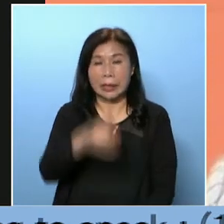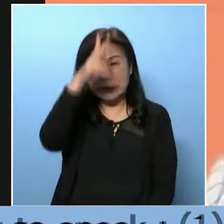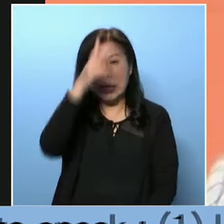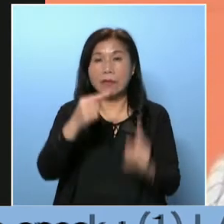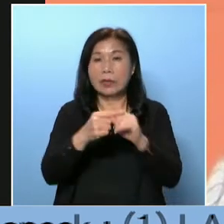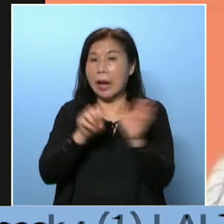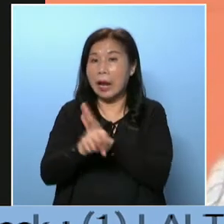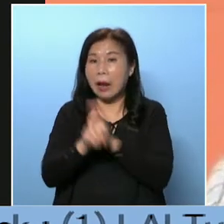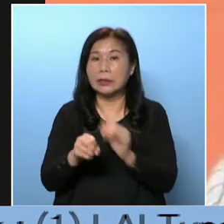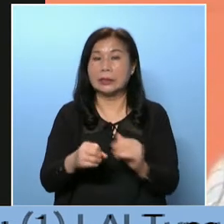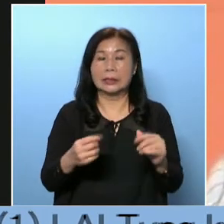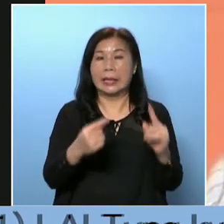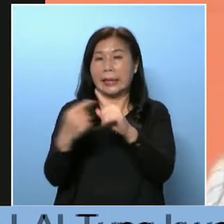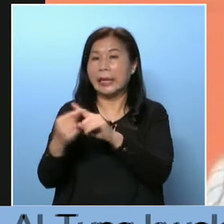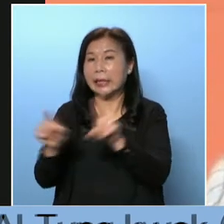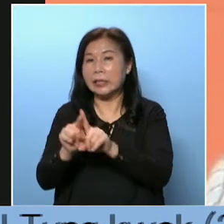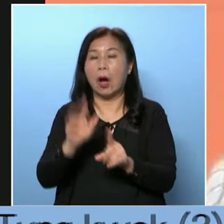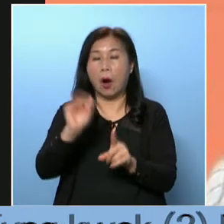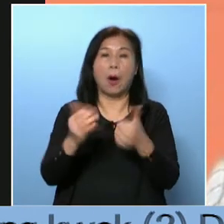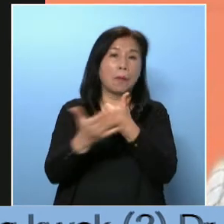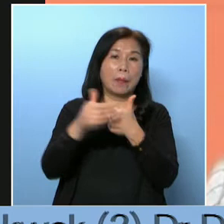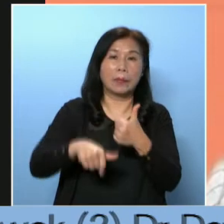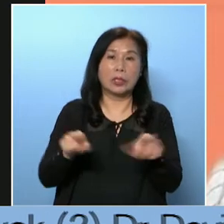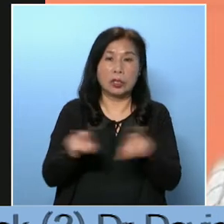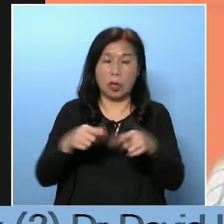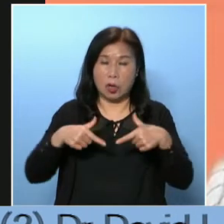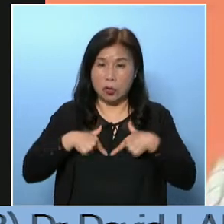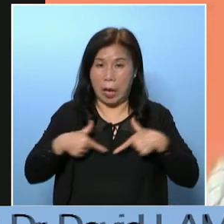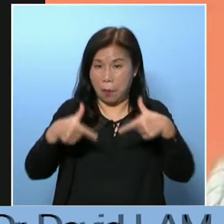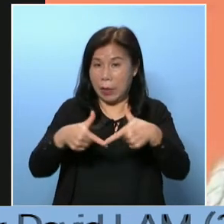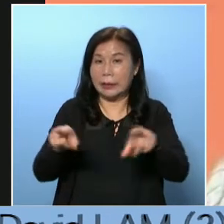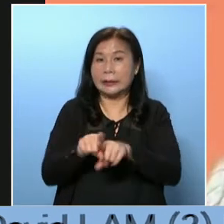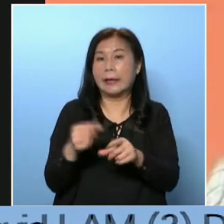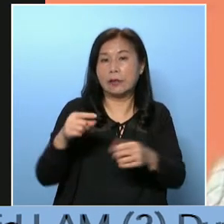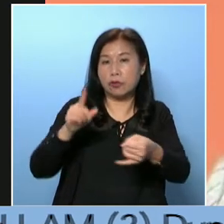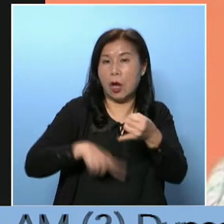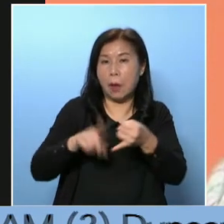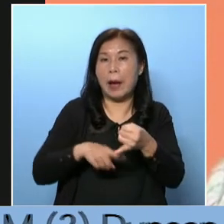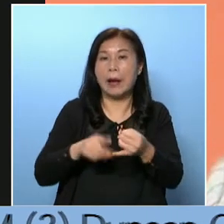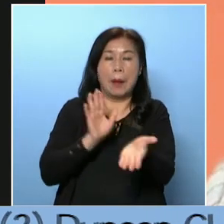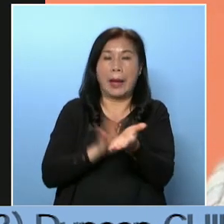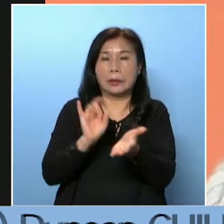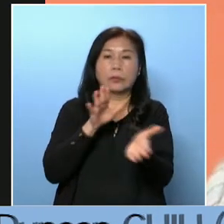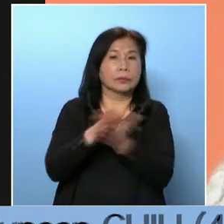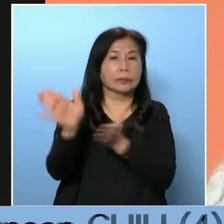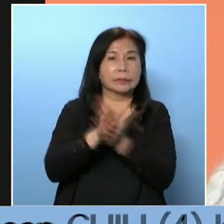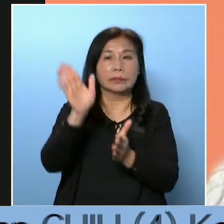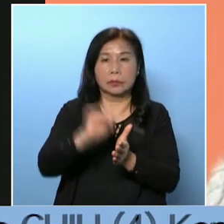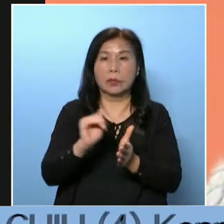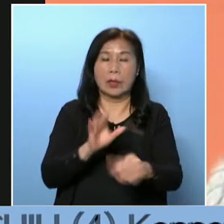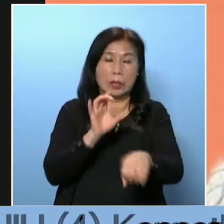these people about the arrangements. The government is short on manpower. The civic community can help in order to fight the epidemic. And